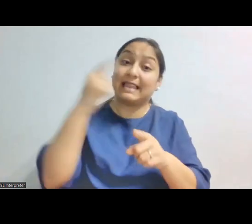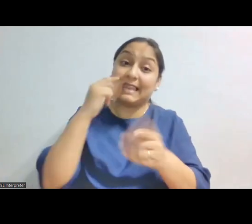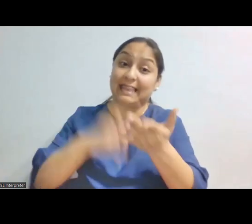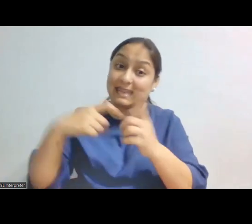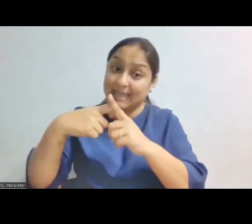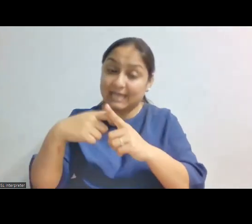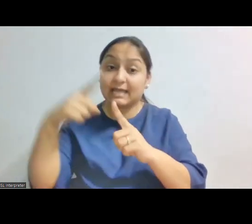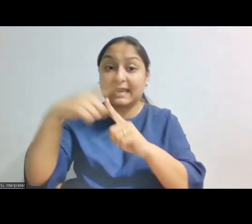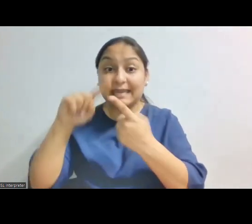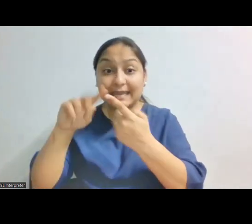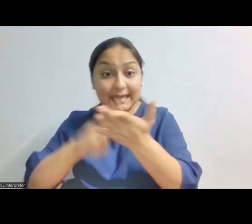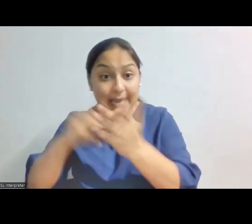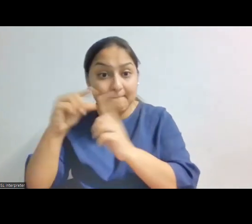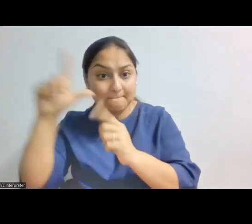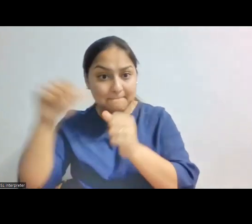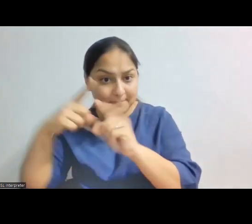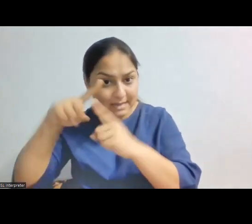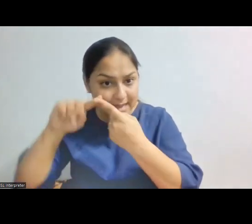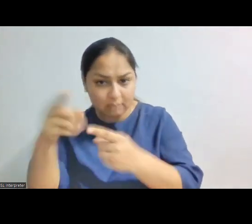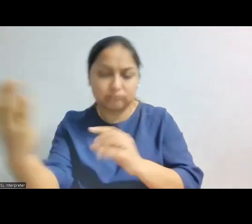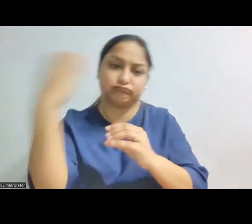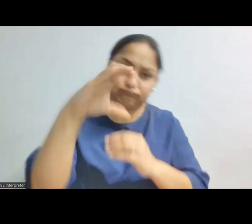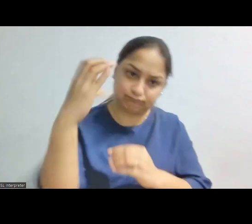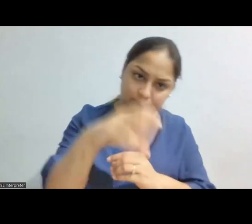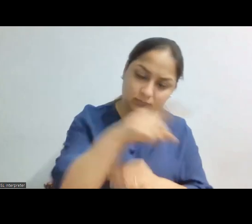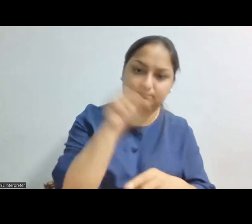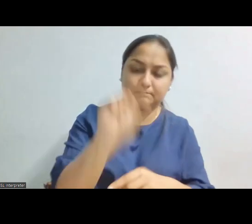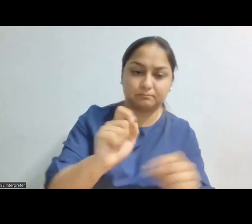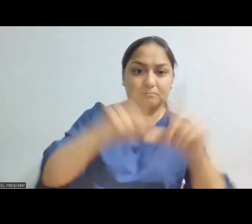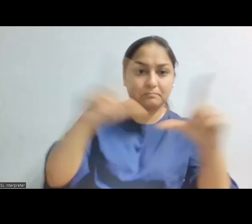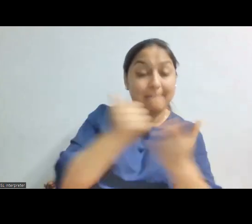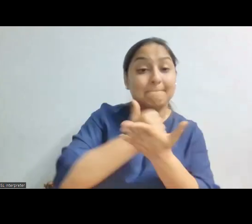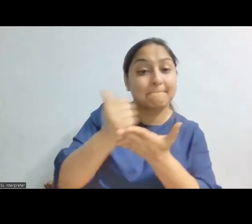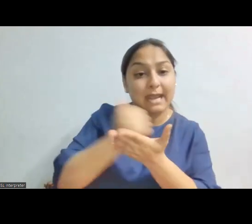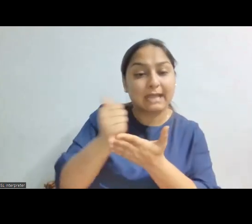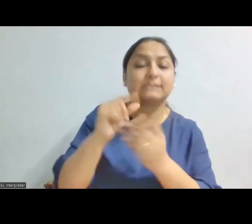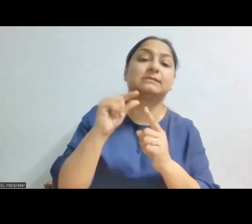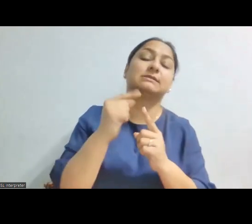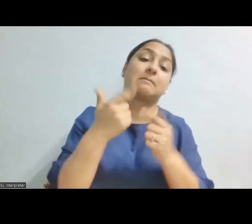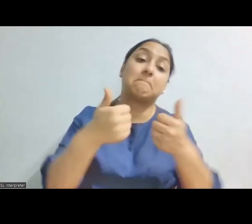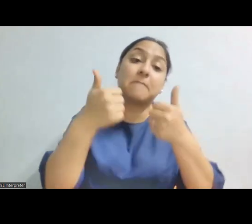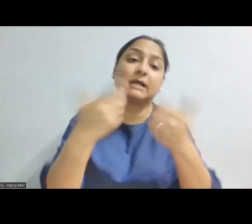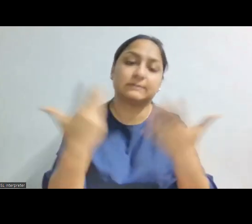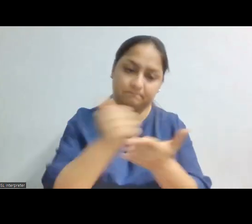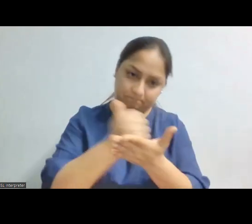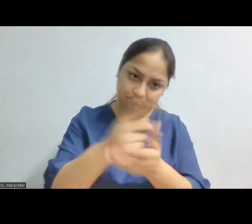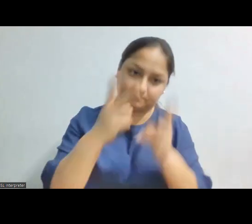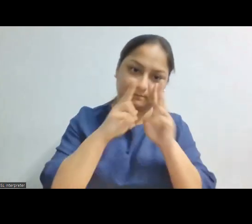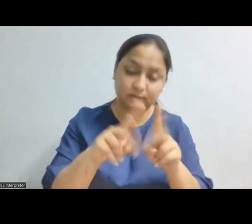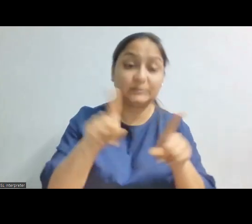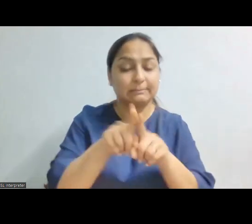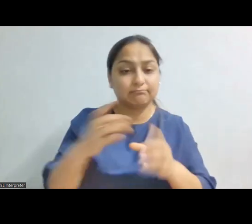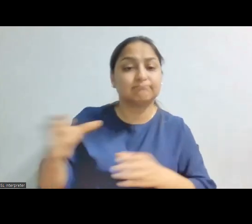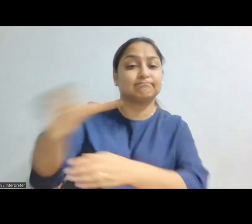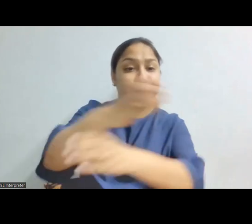templates for policy suggestions as well as the best practices. We will be also circulating the WhatsApp